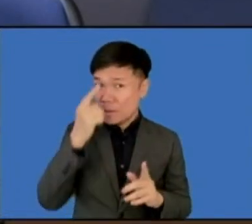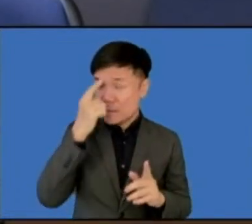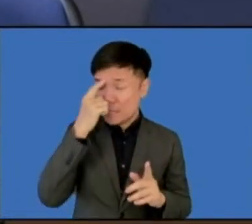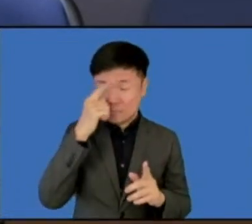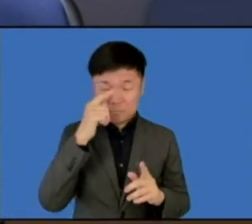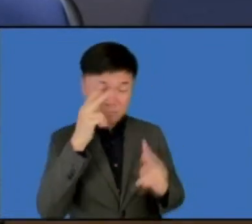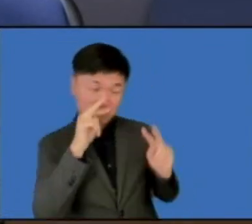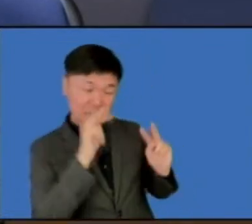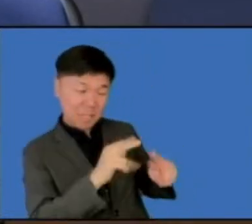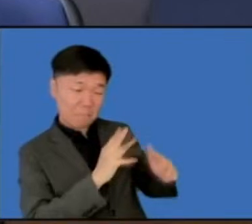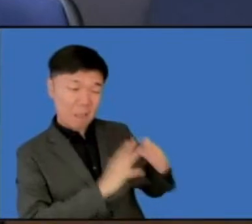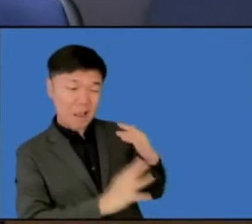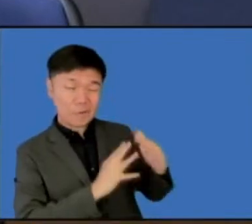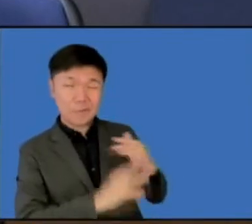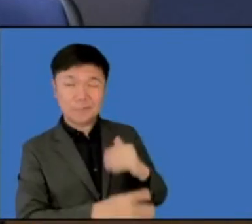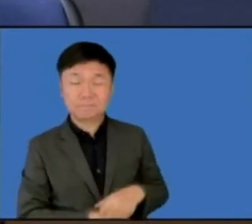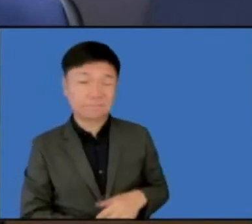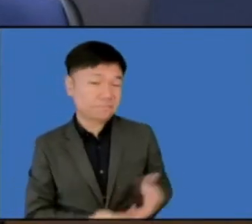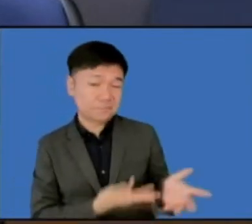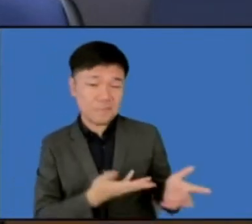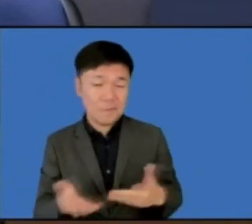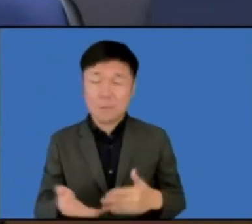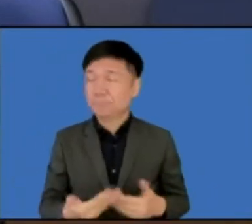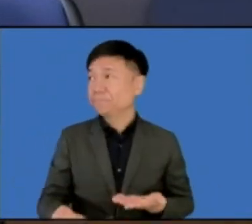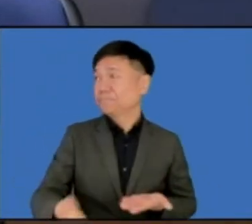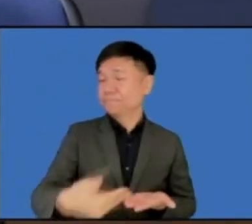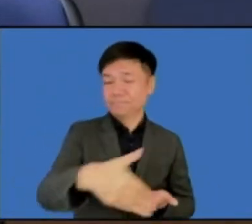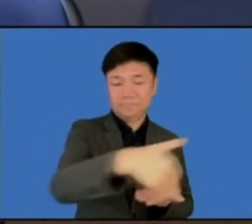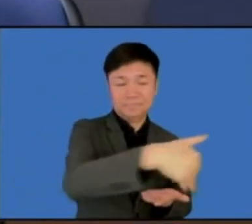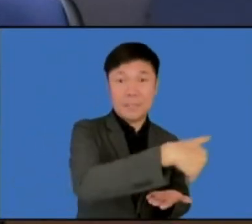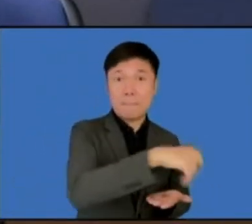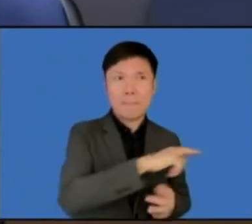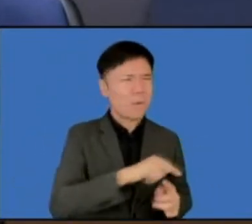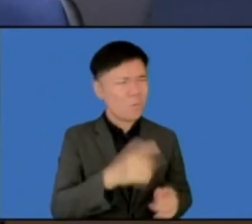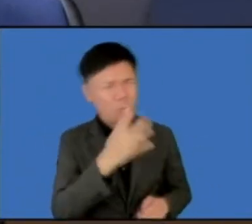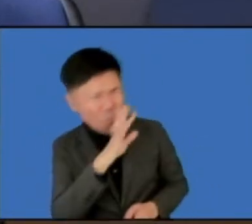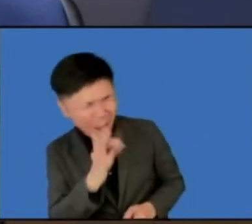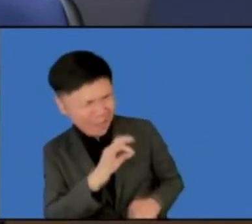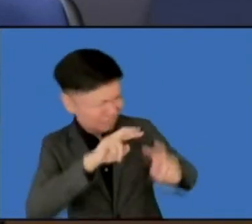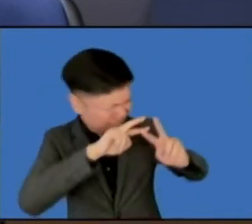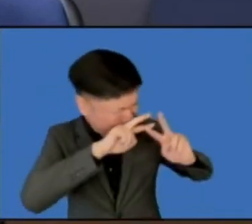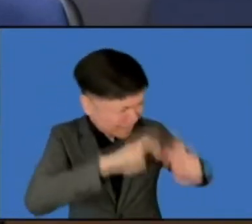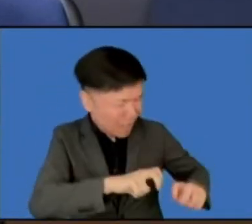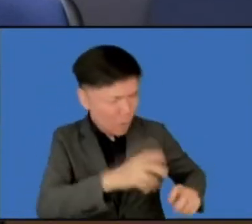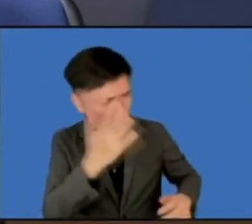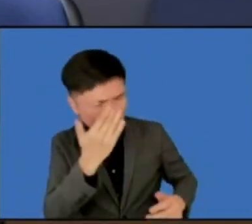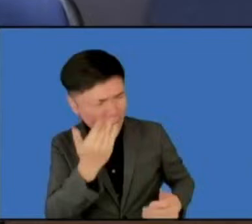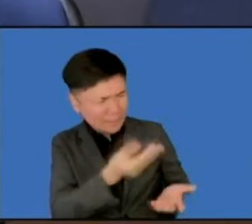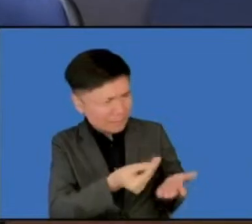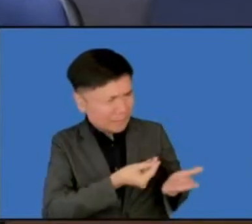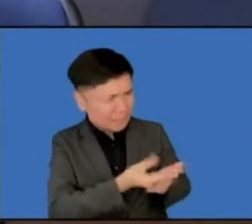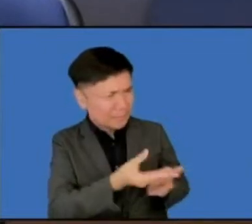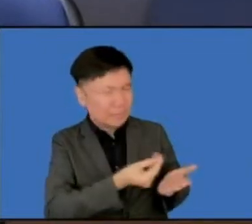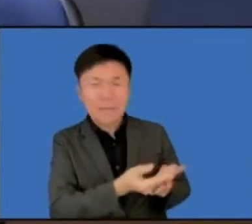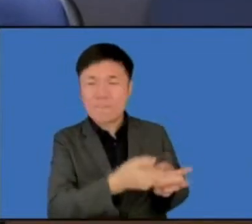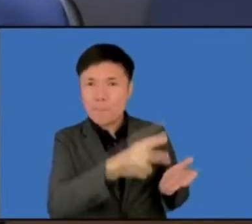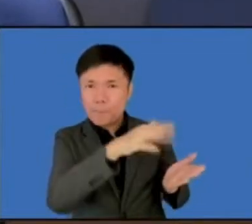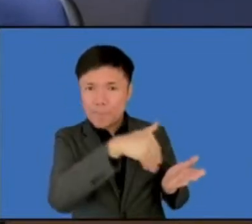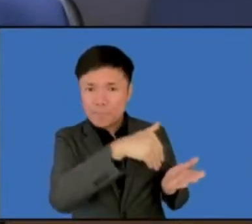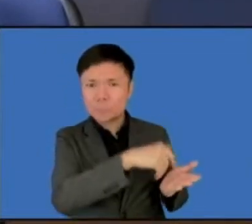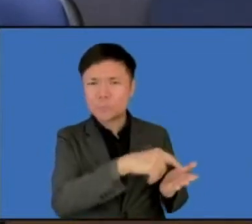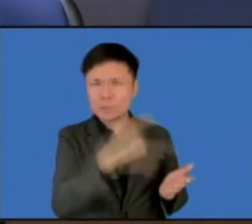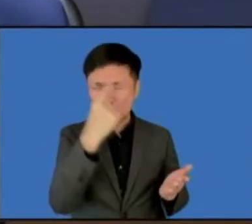are merely objects of this data collection and not the drivers of it. We must recognize the political nature of